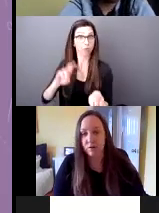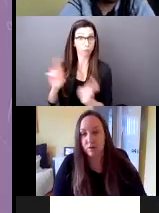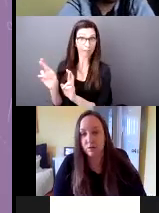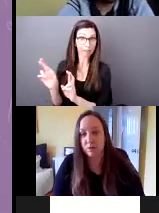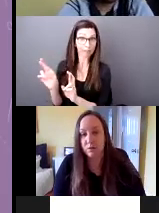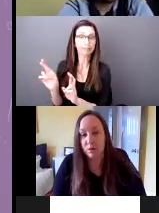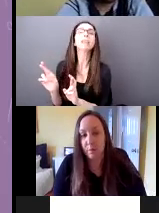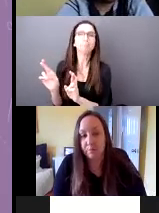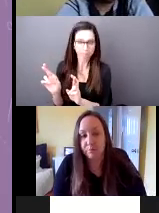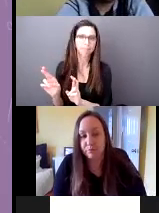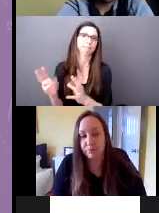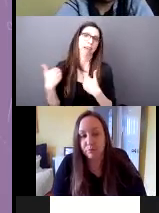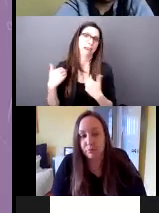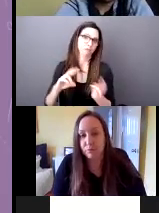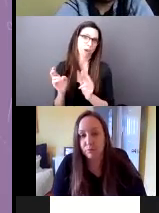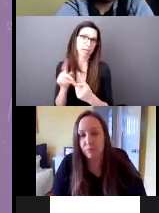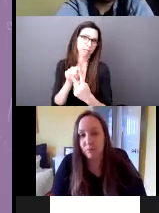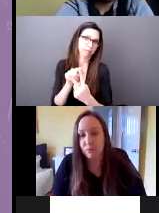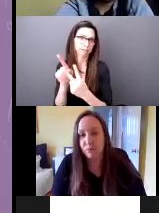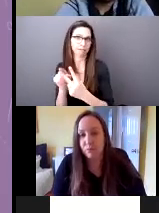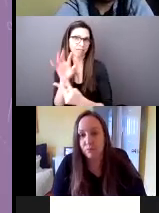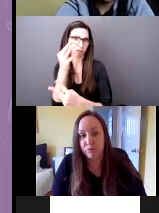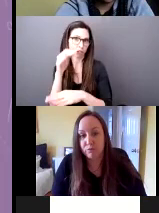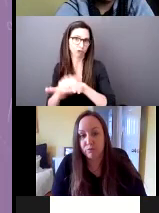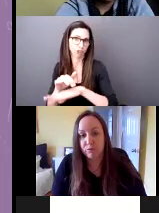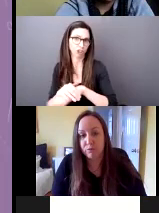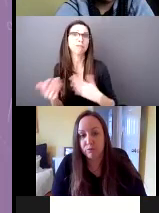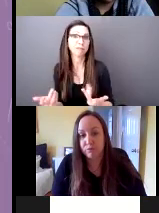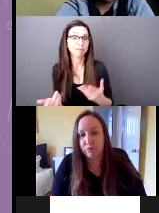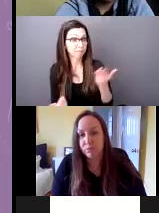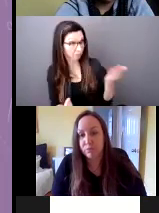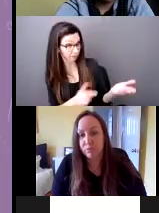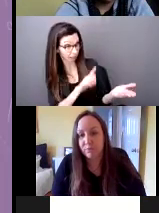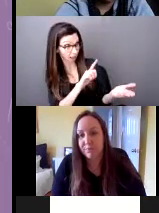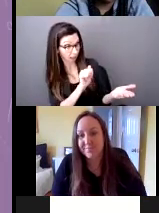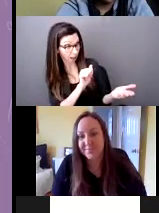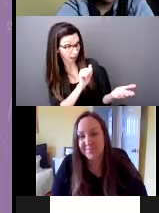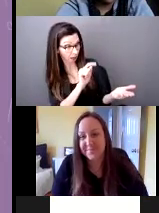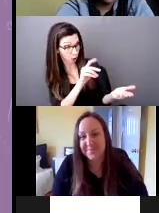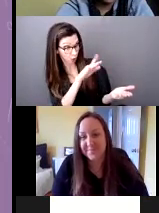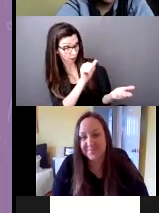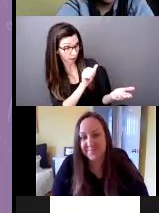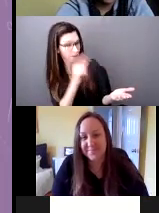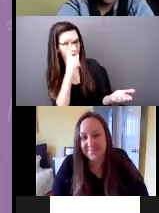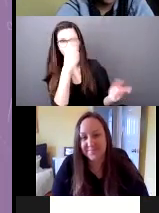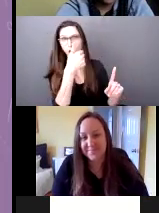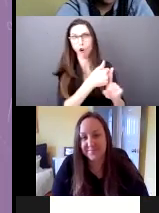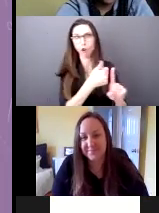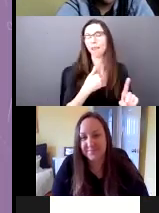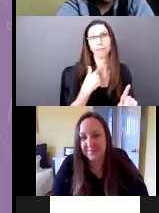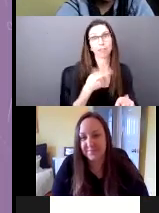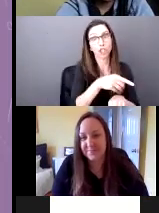already. Yeah, I'm going to defer that to Latoya because Latoya actually works on the helpline. It would be better versed to answer that